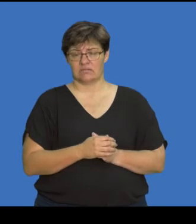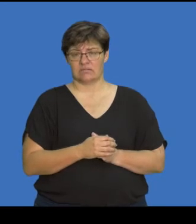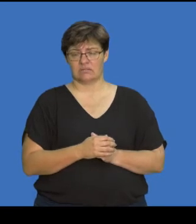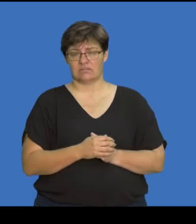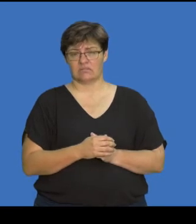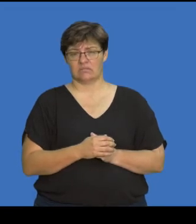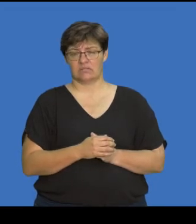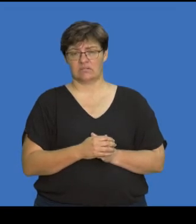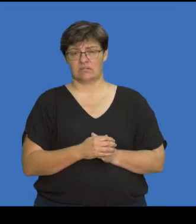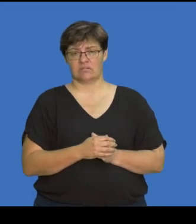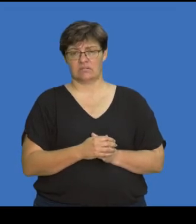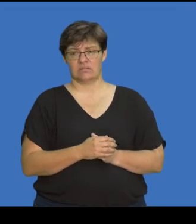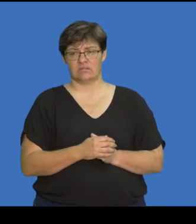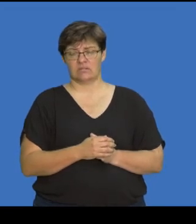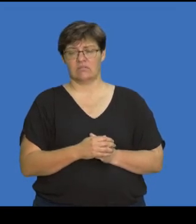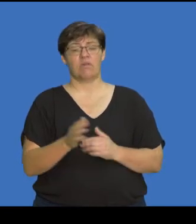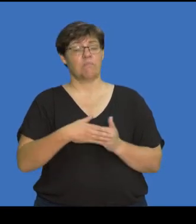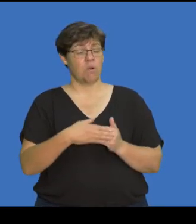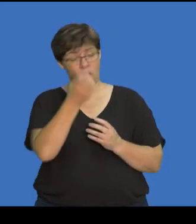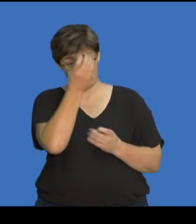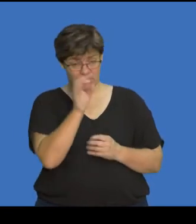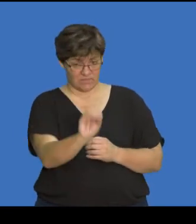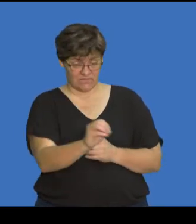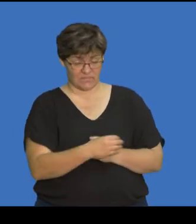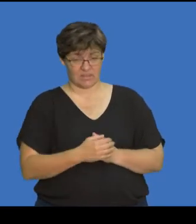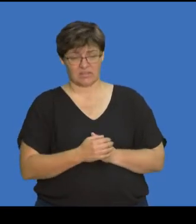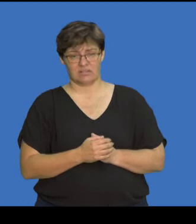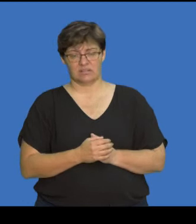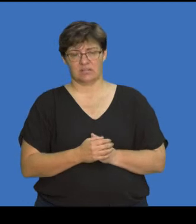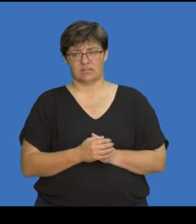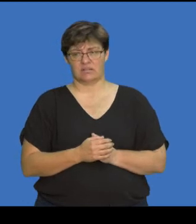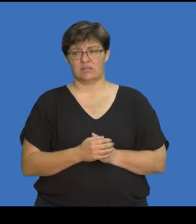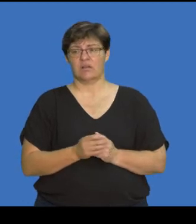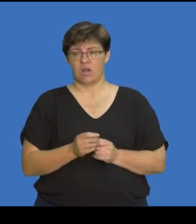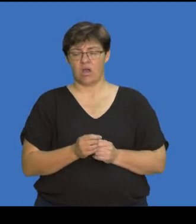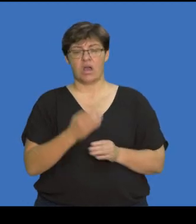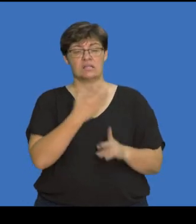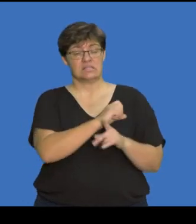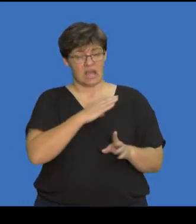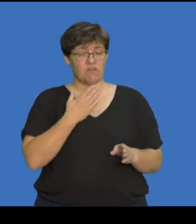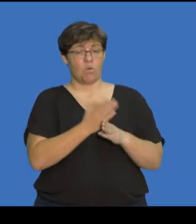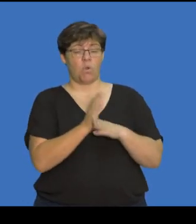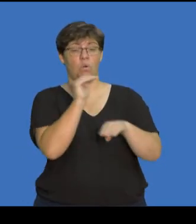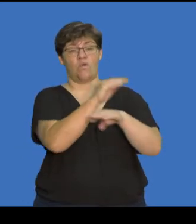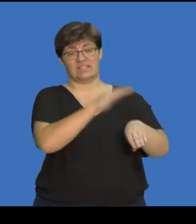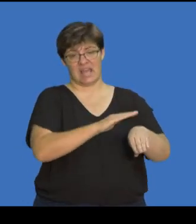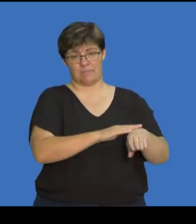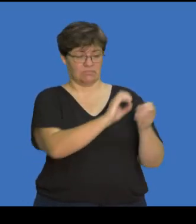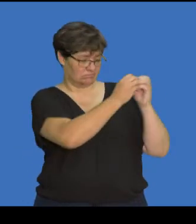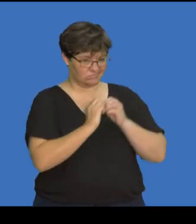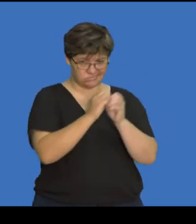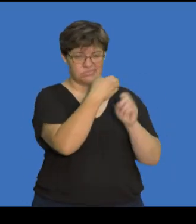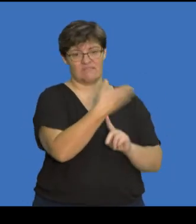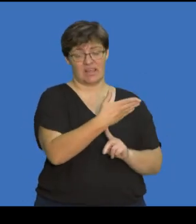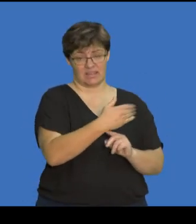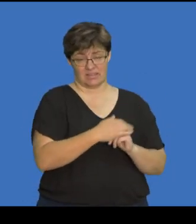to, okay, and further information is here that he will have to get his employees to work overtime to make these flags. That means